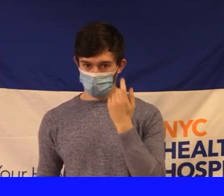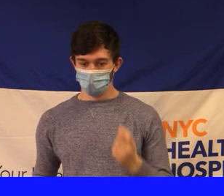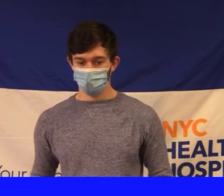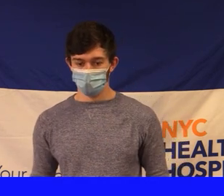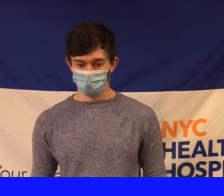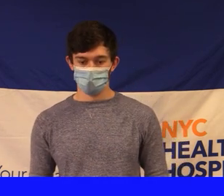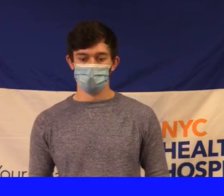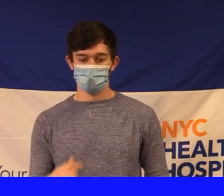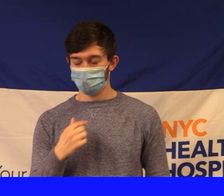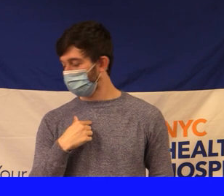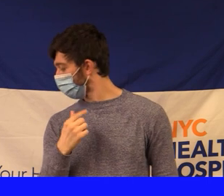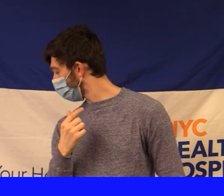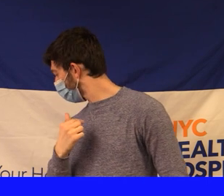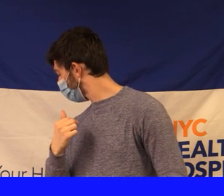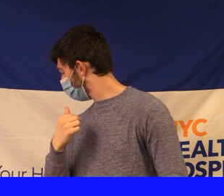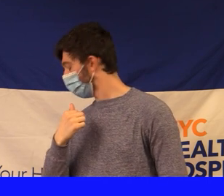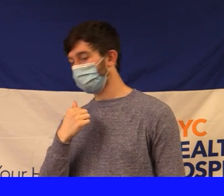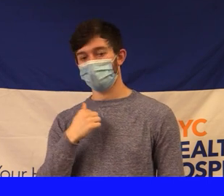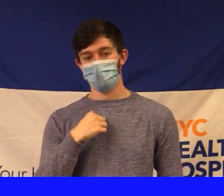Understood.